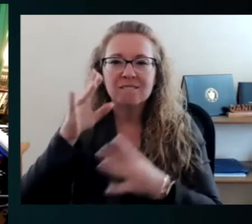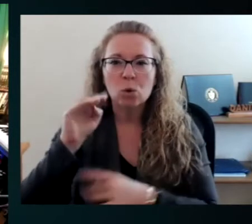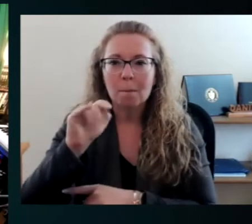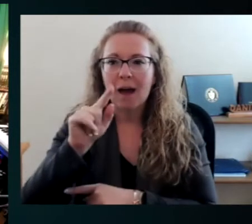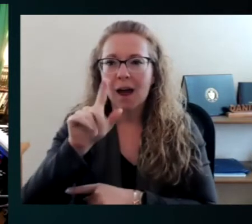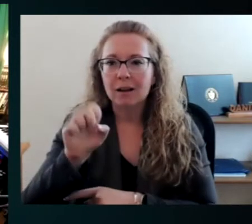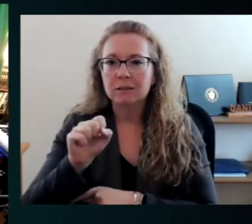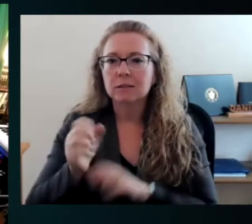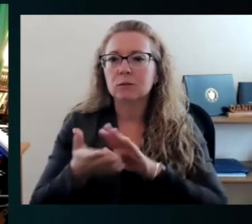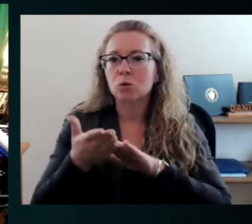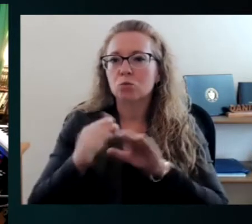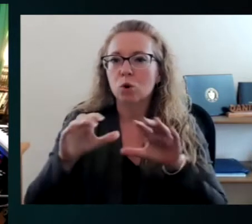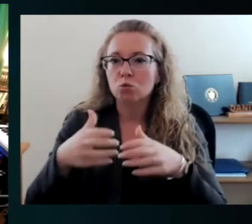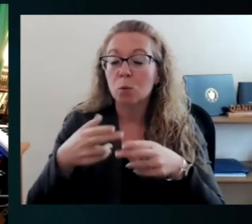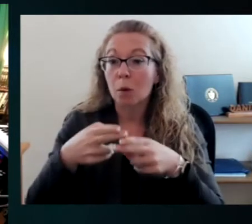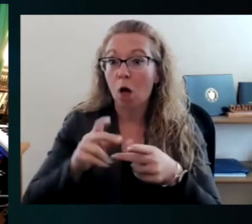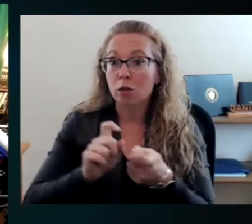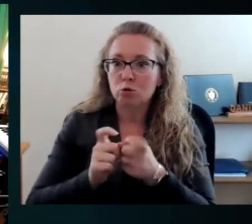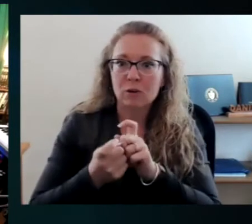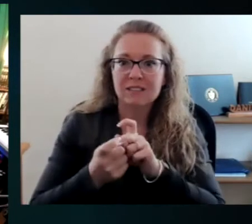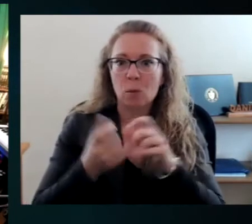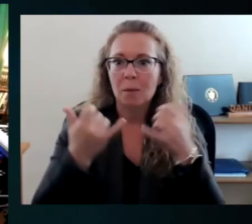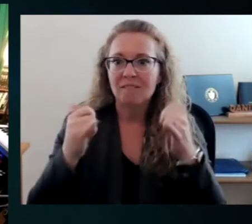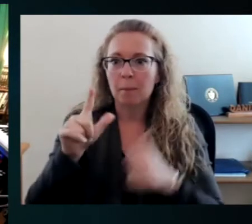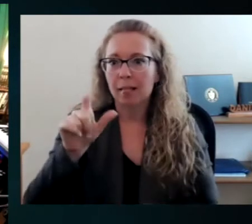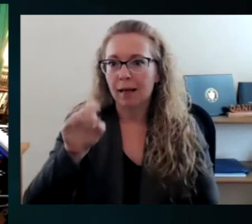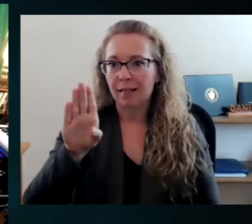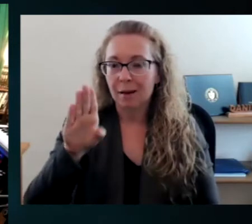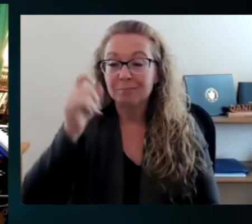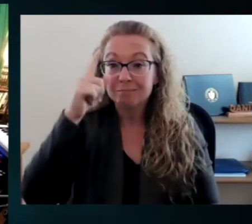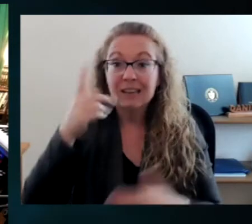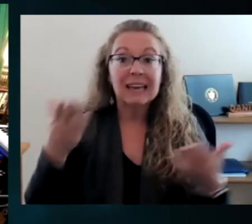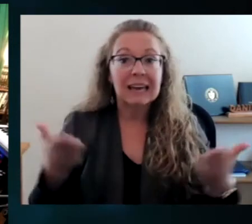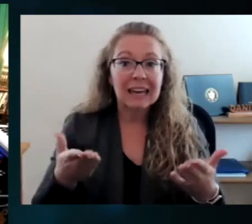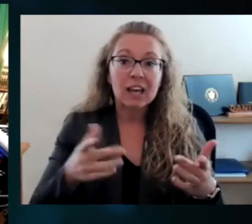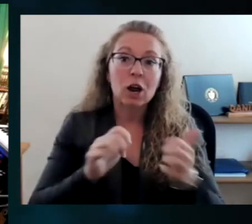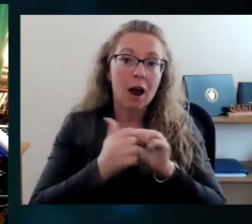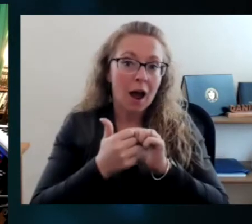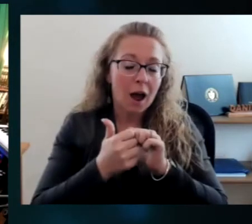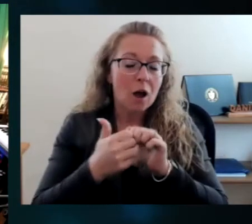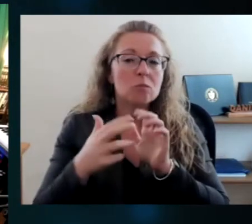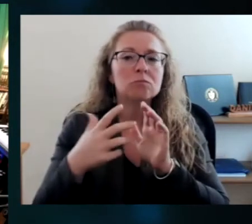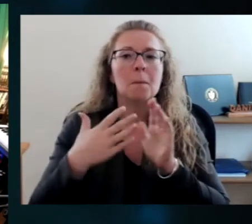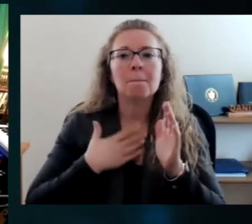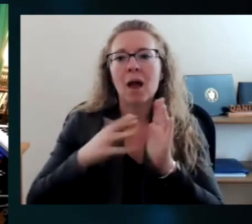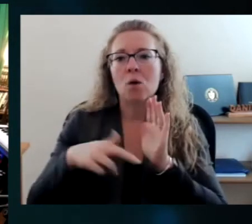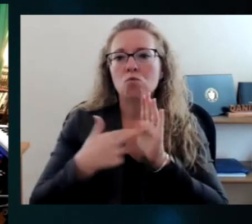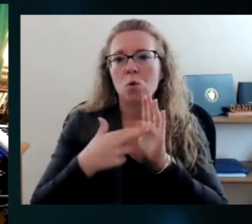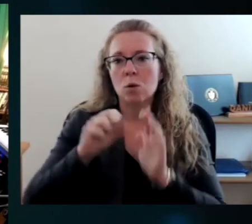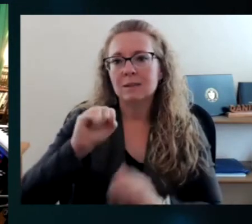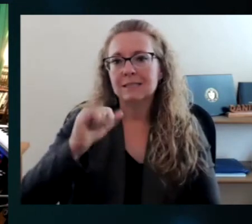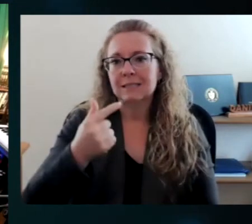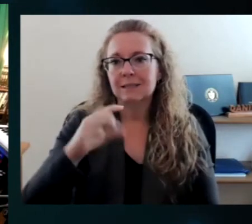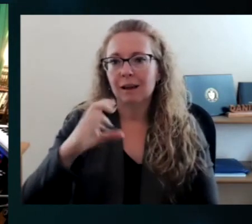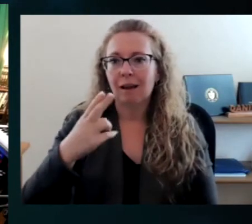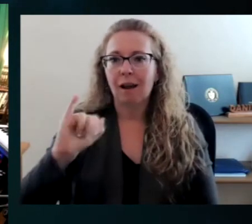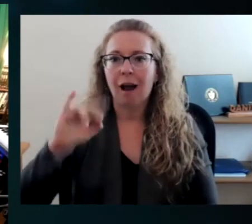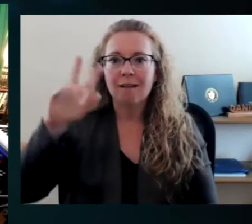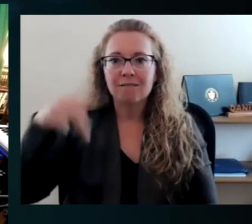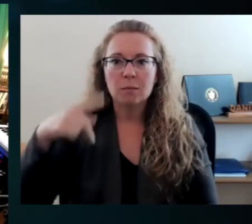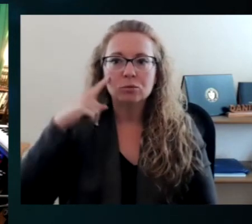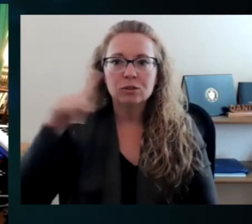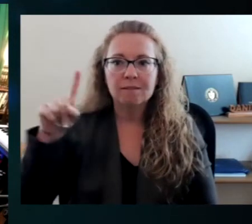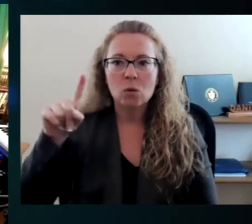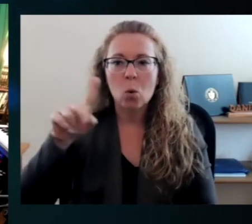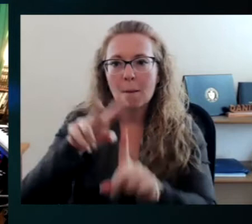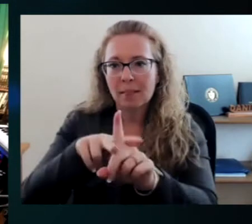Lab. I'm also here in my capacity as the SIGCHI VP of Publications and as a